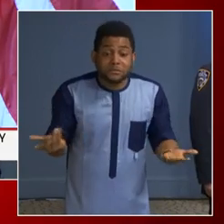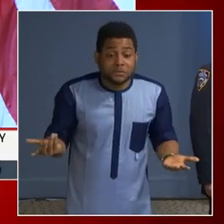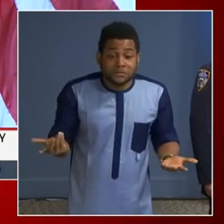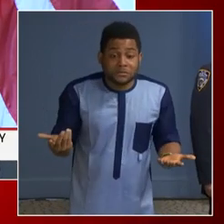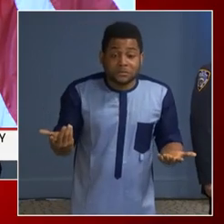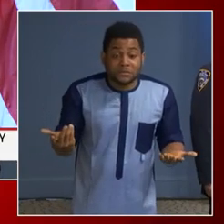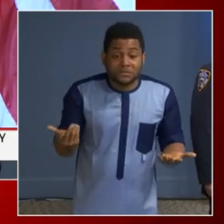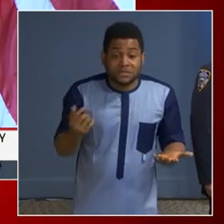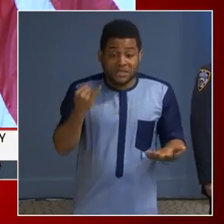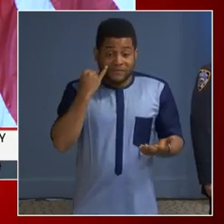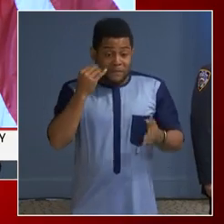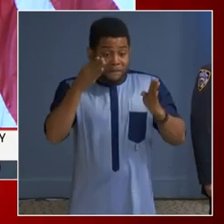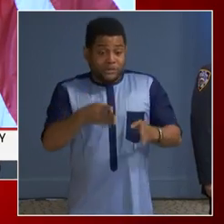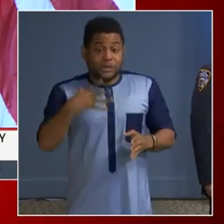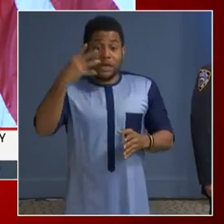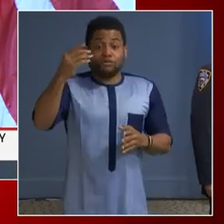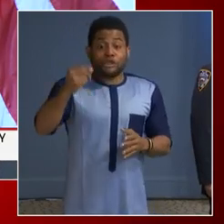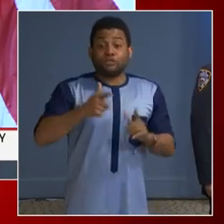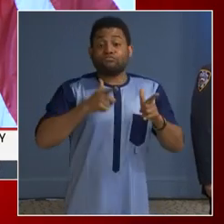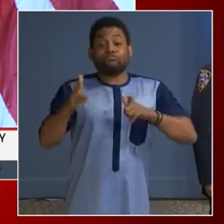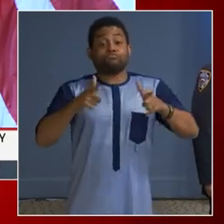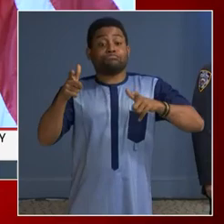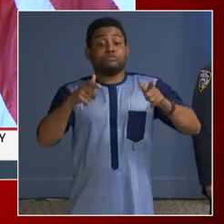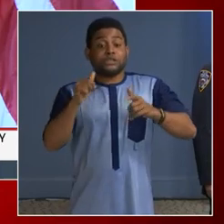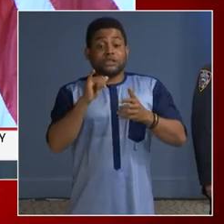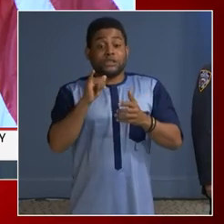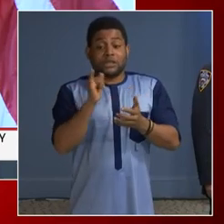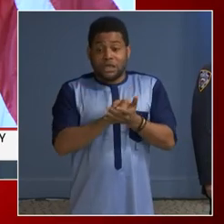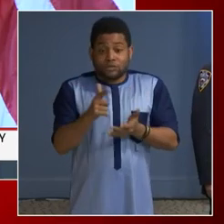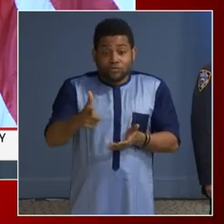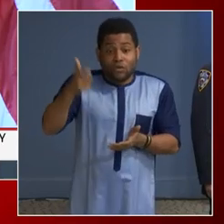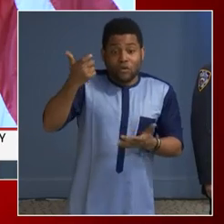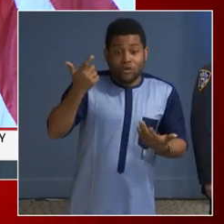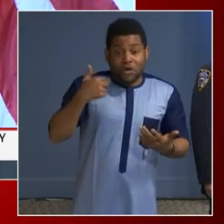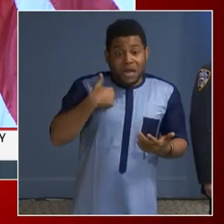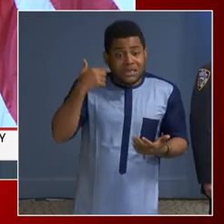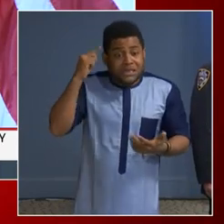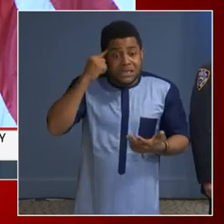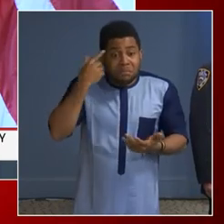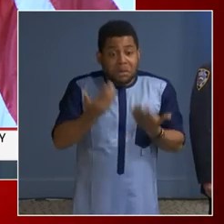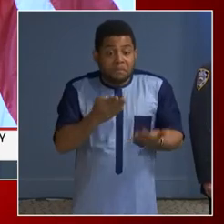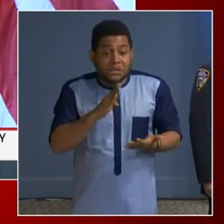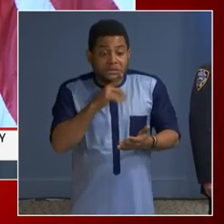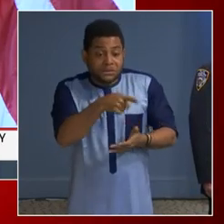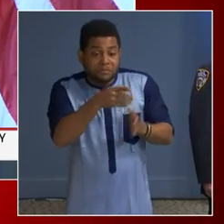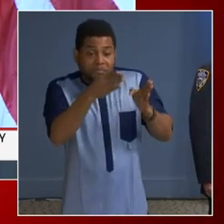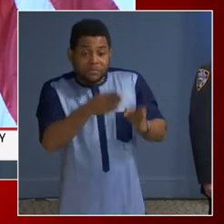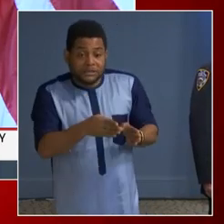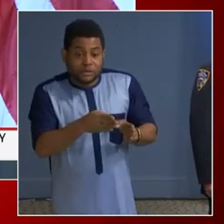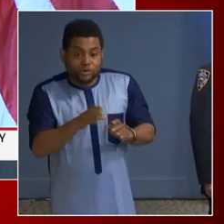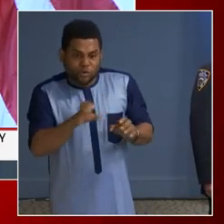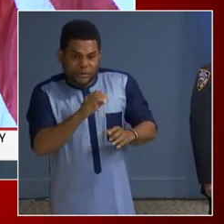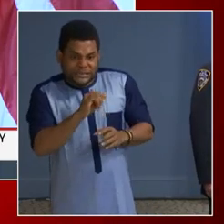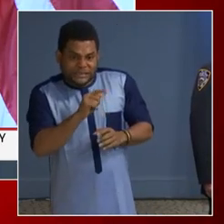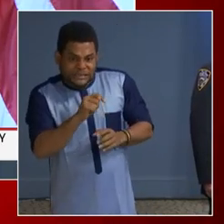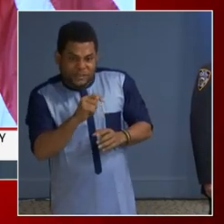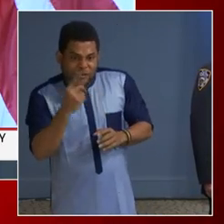person out there who has been shot and think that they may have been a victim of